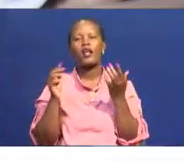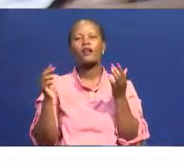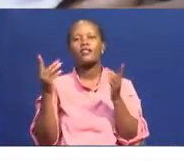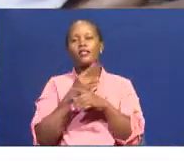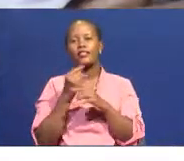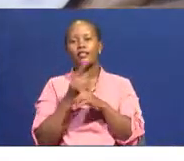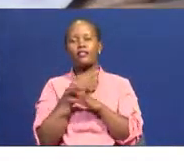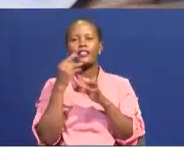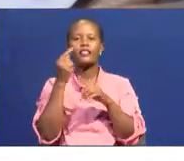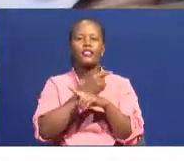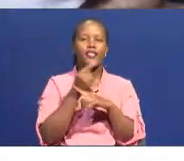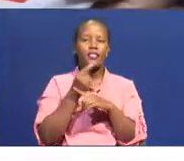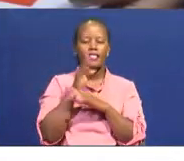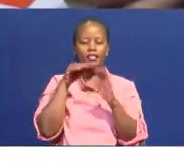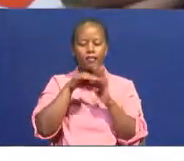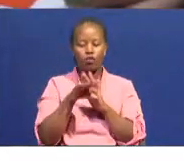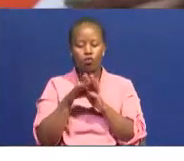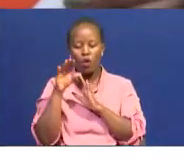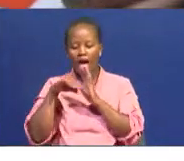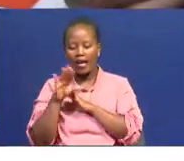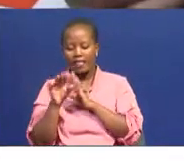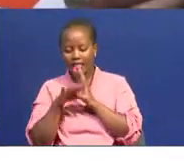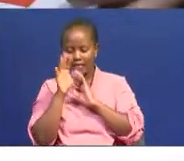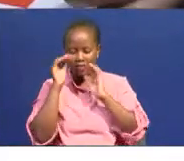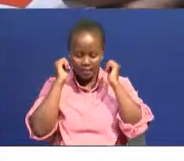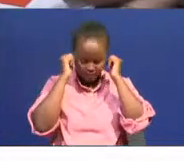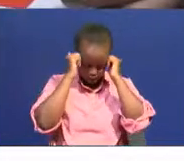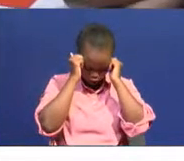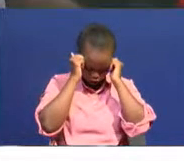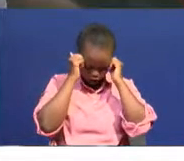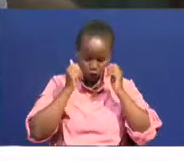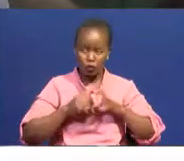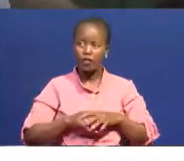centers to access education.